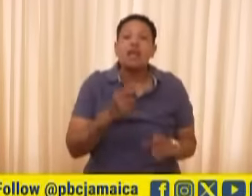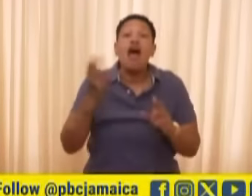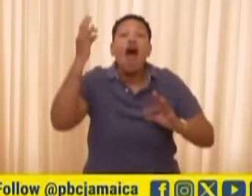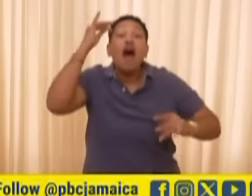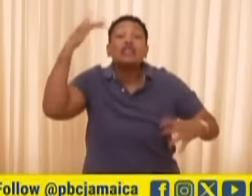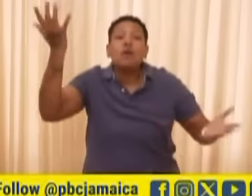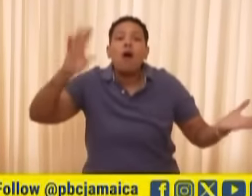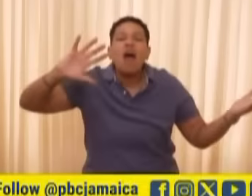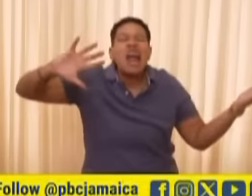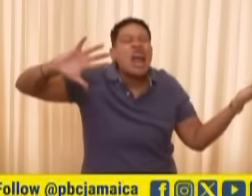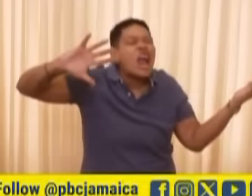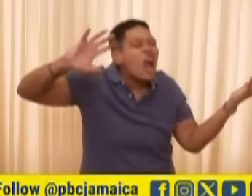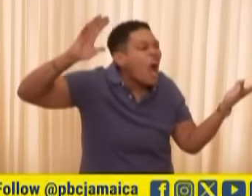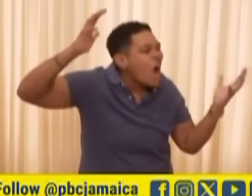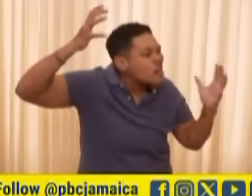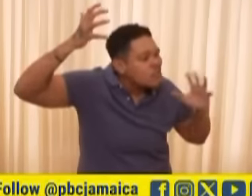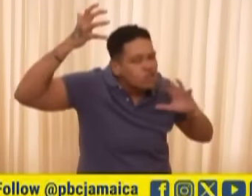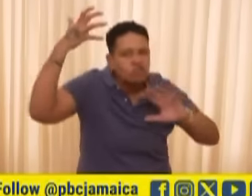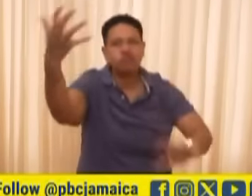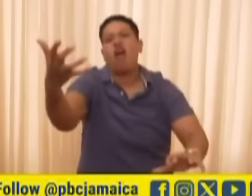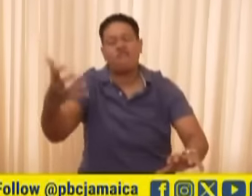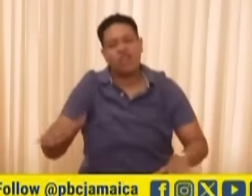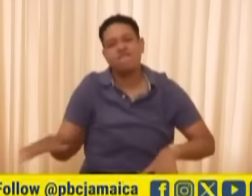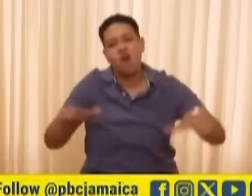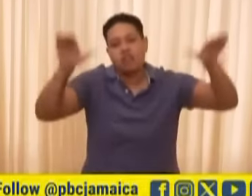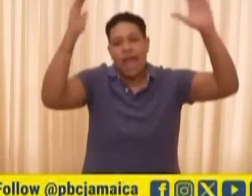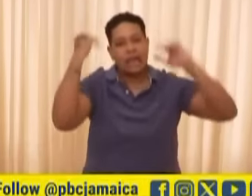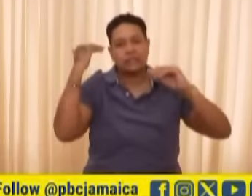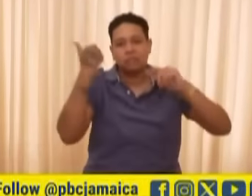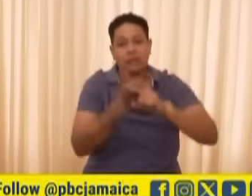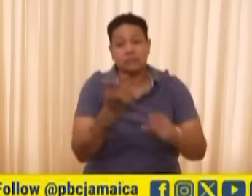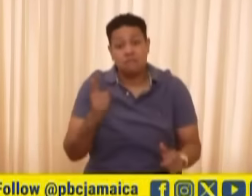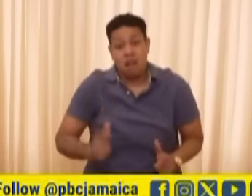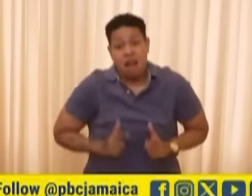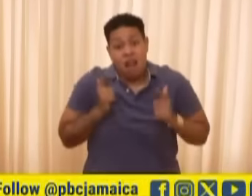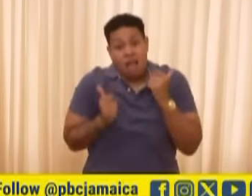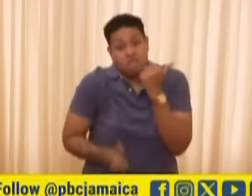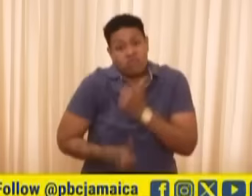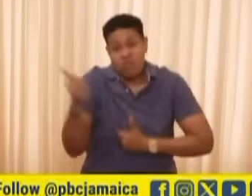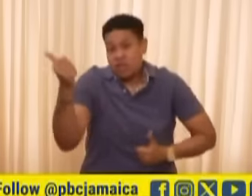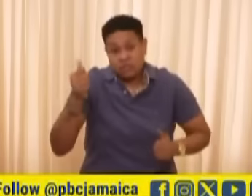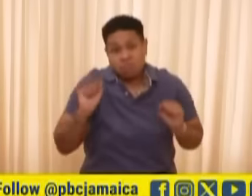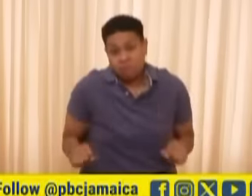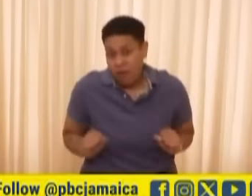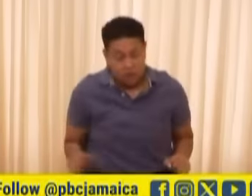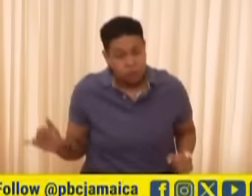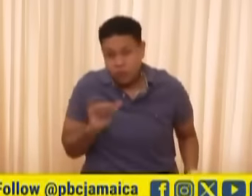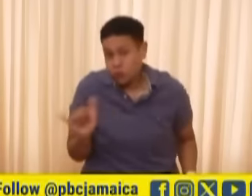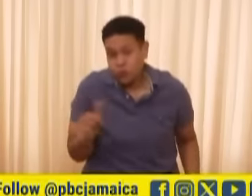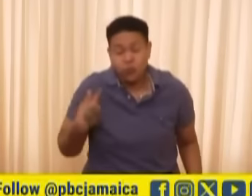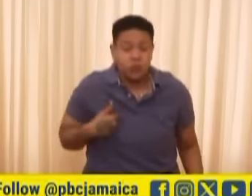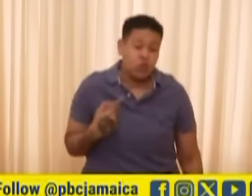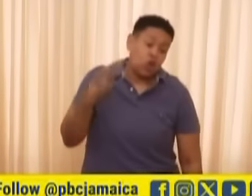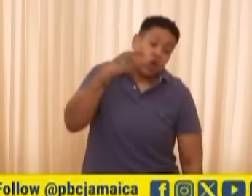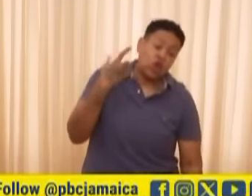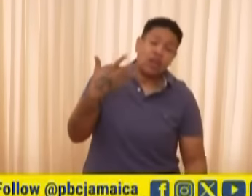catastrophic flooding. In some cases, they say life-threatening. We have already heard